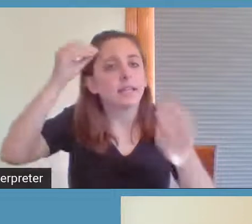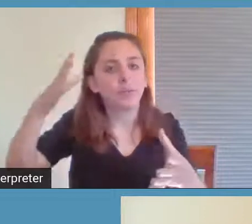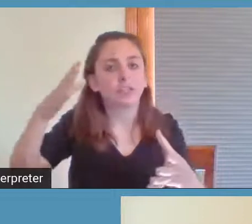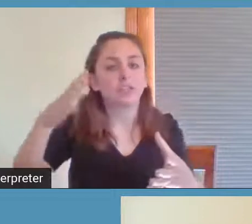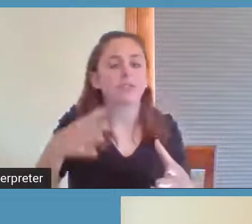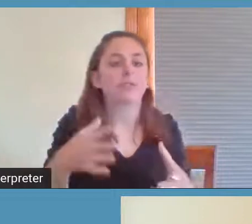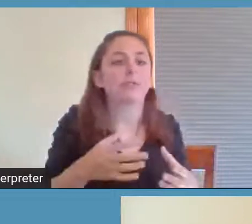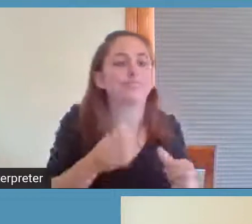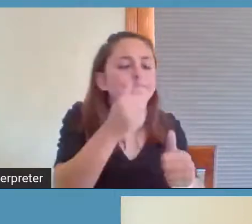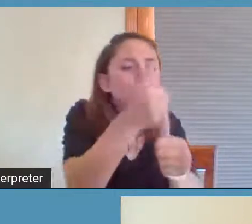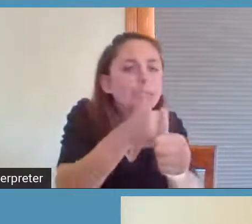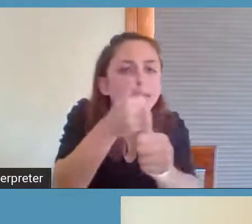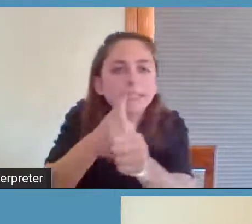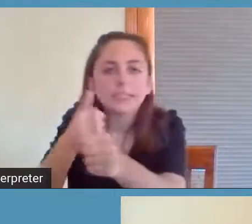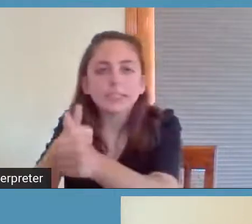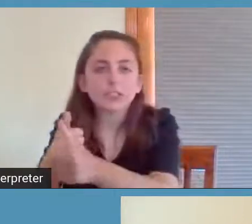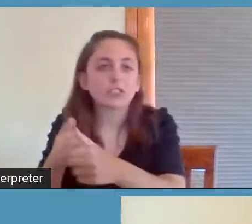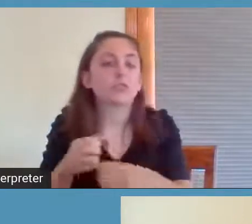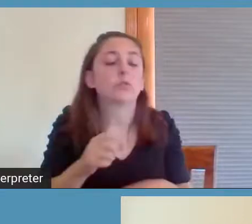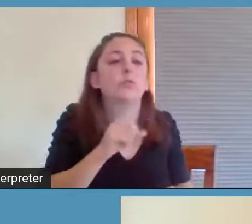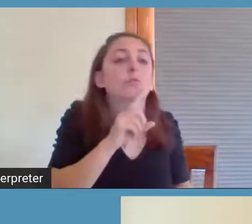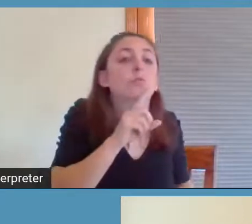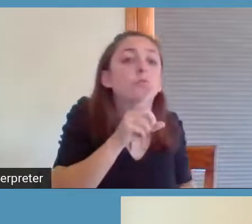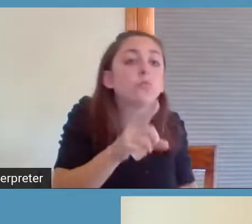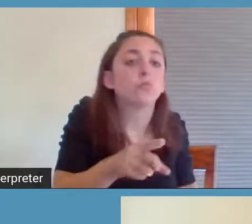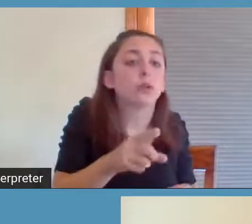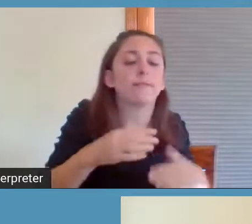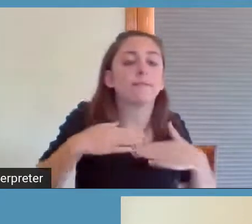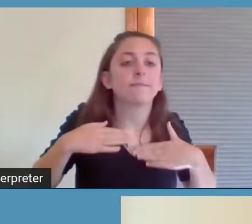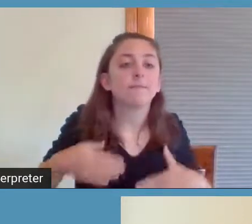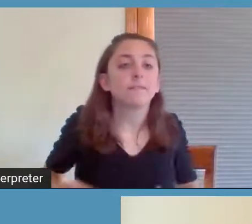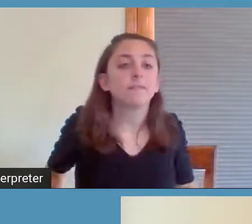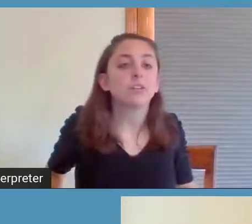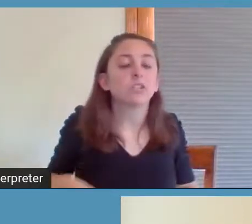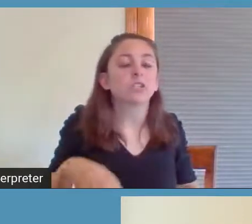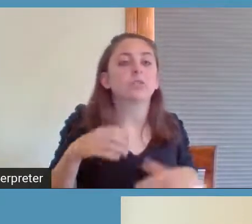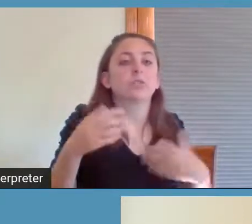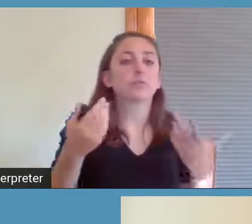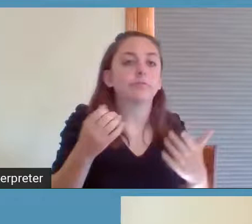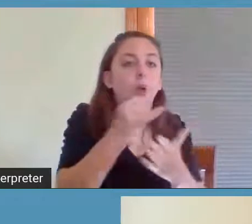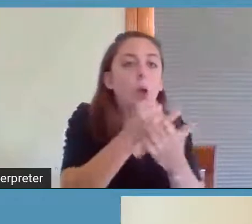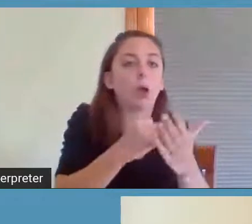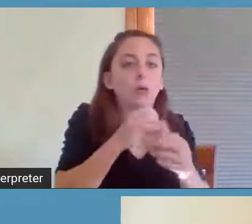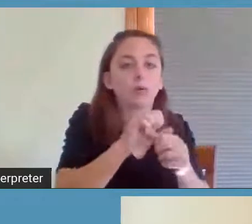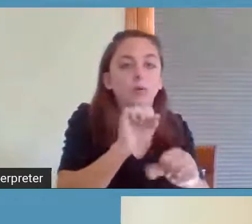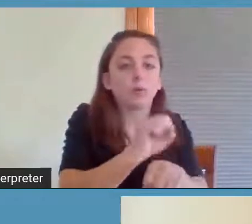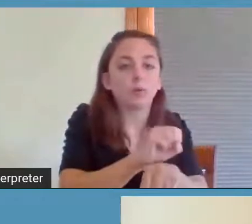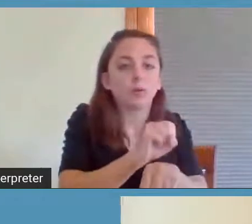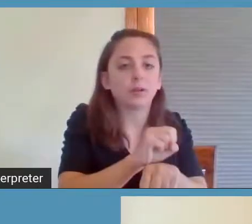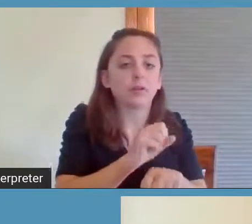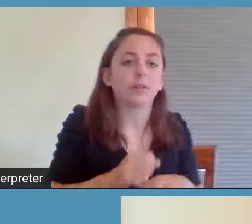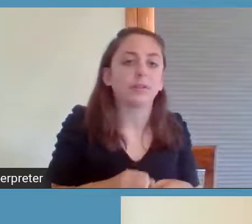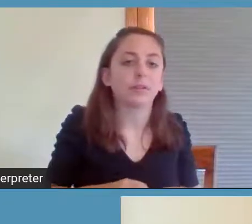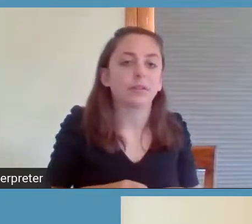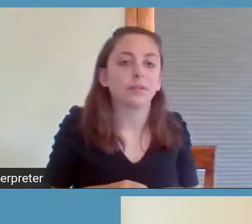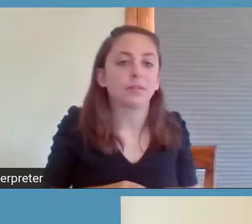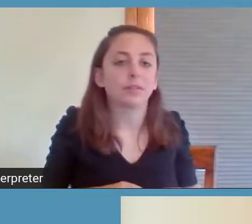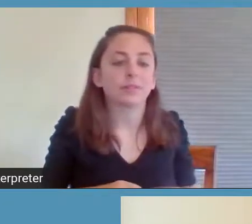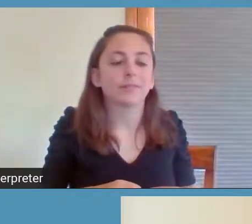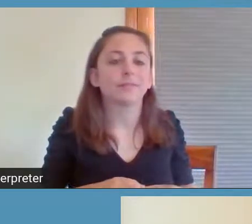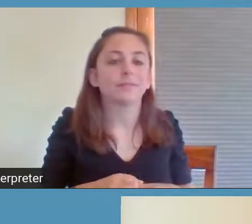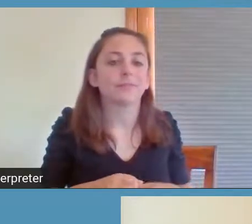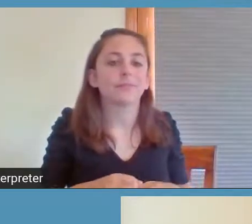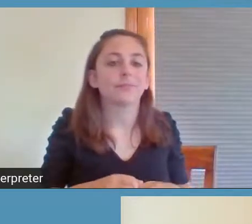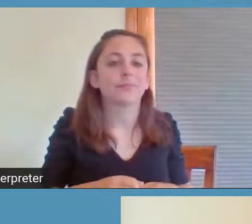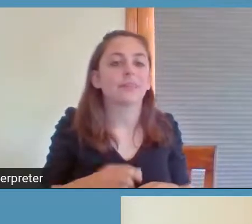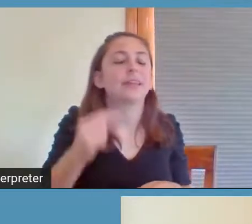work is the real work, the physical work, not the work in you're viewing in Cunts Matrix. I think